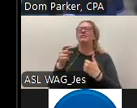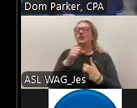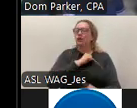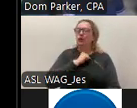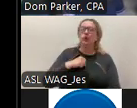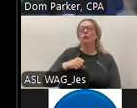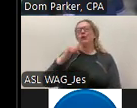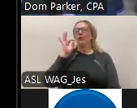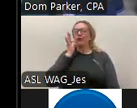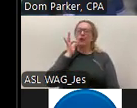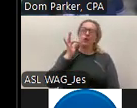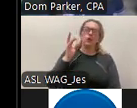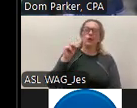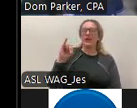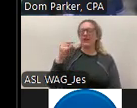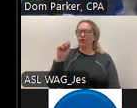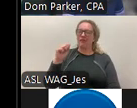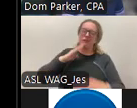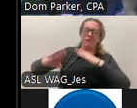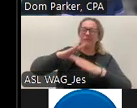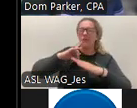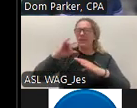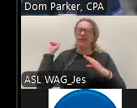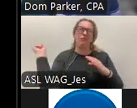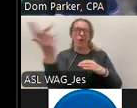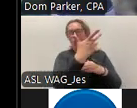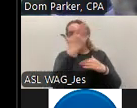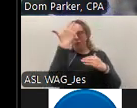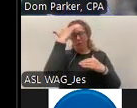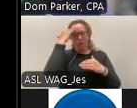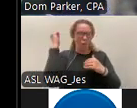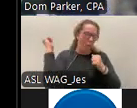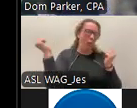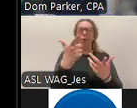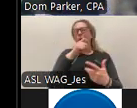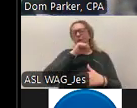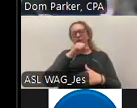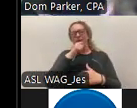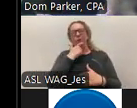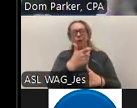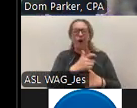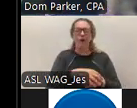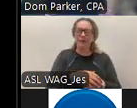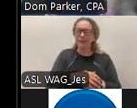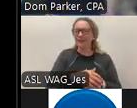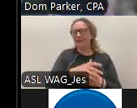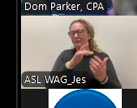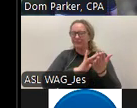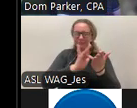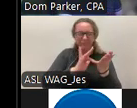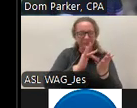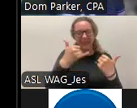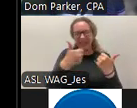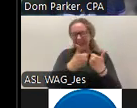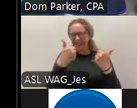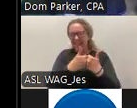iconic. It's a really popular game that we all probably played on our phone of swiping to, slice up fruits.